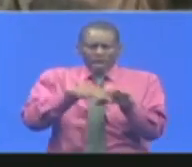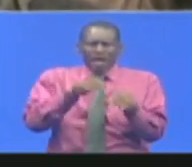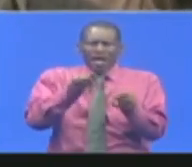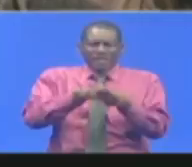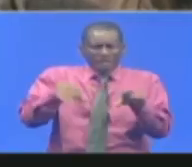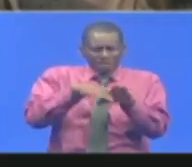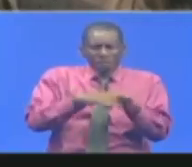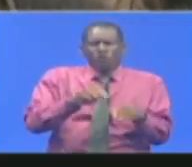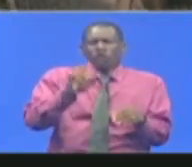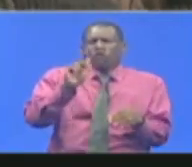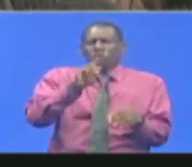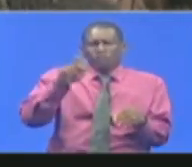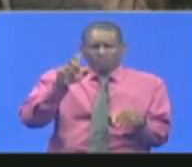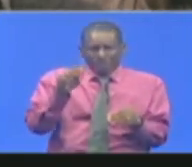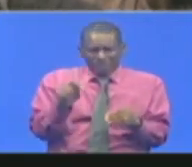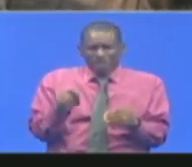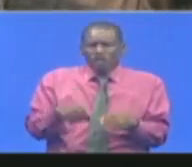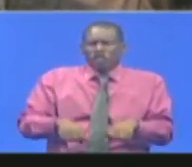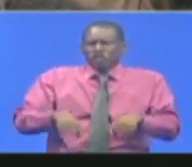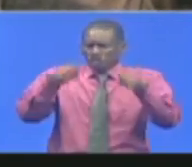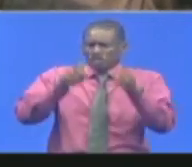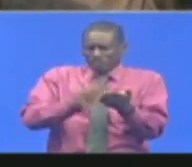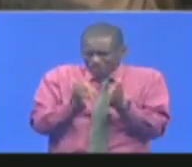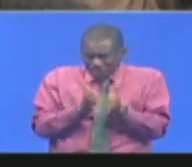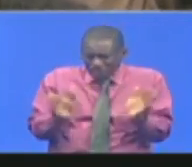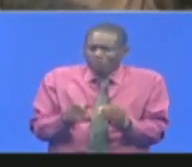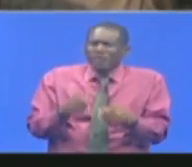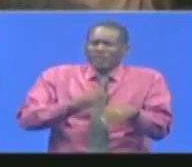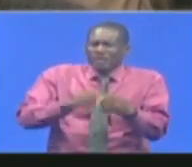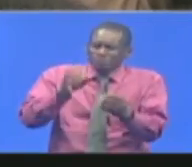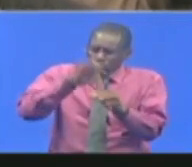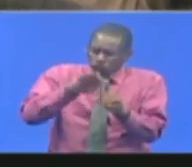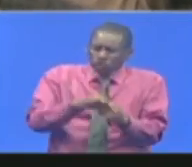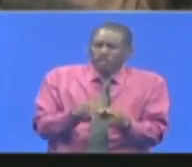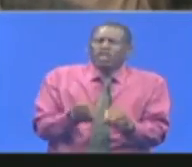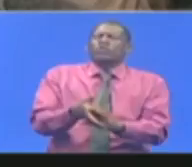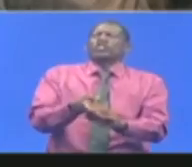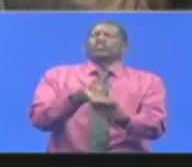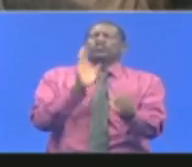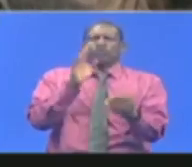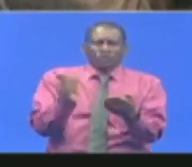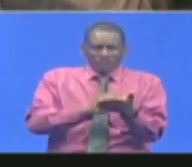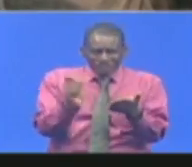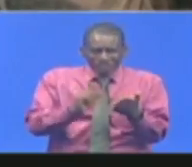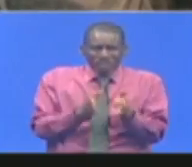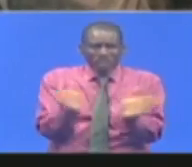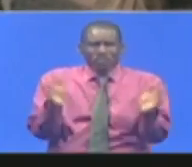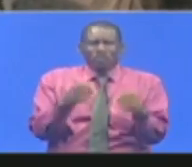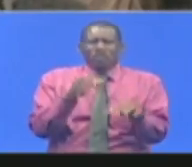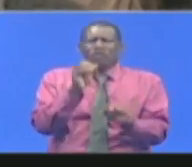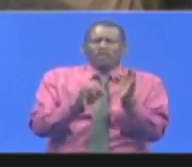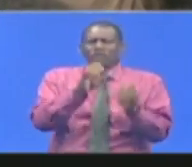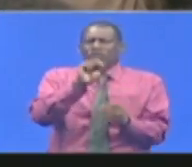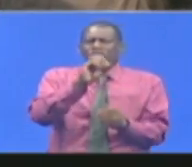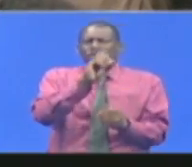kwa bunge, yeye aliacha kiti kile kama katibu mkuu, and he is now a ceremonial secretary. If Sossion huwa